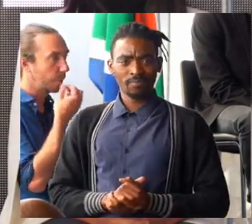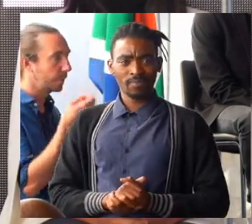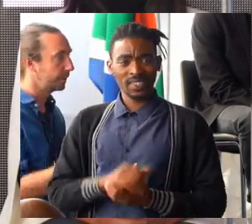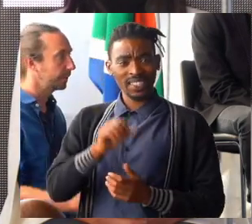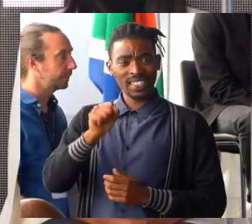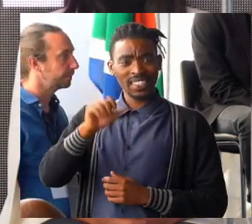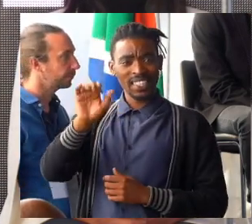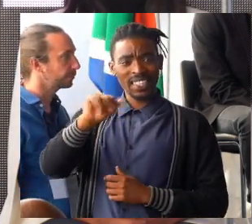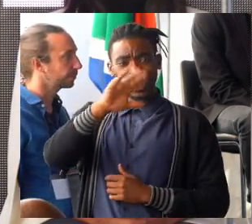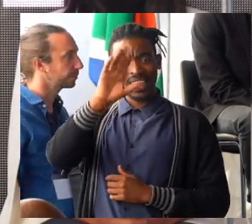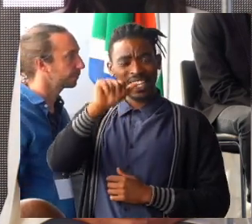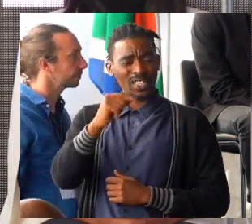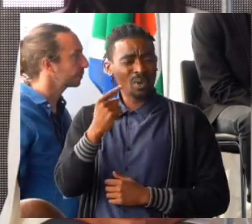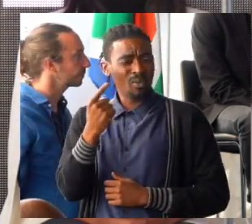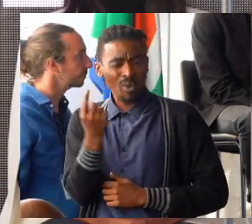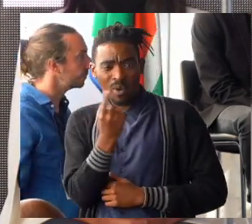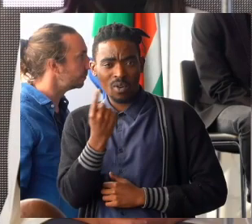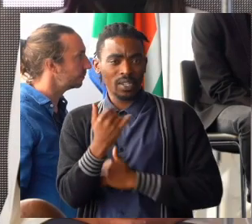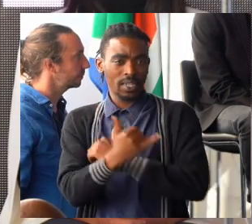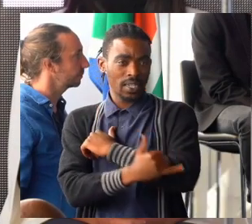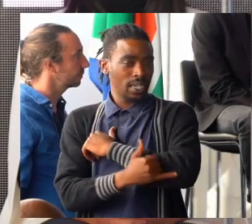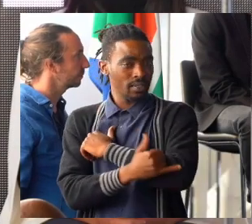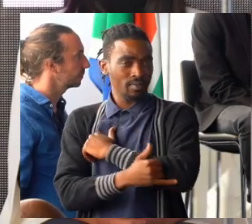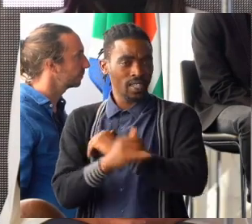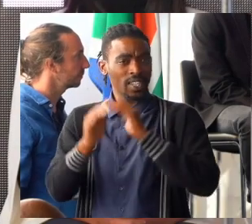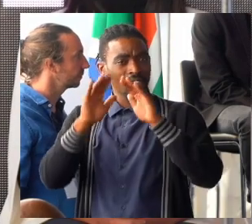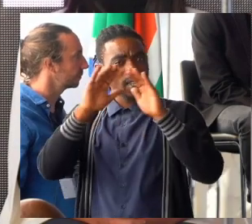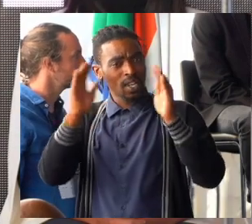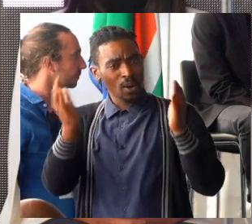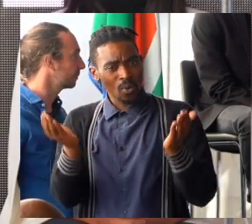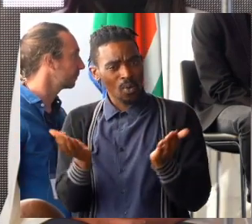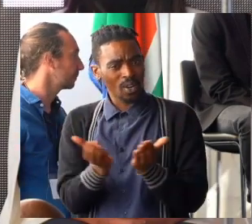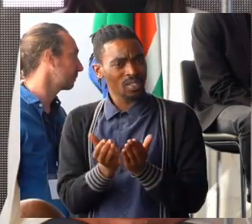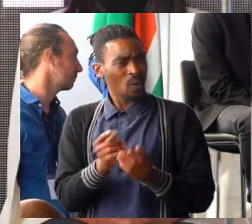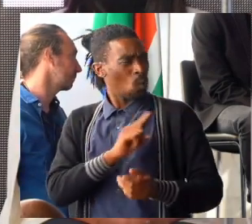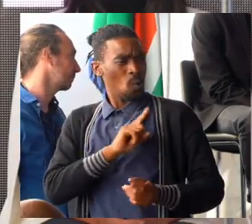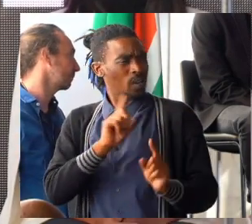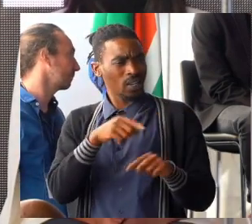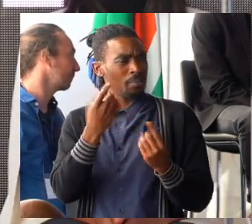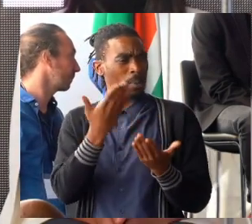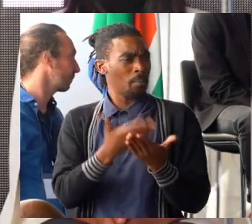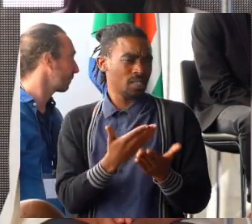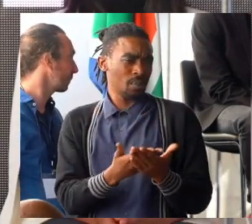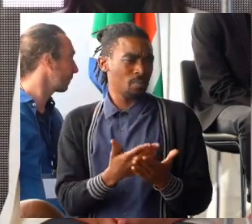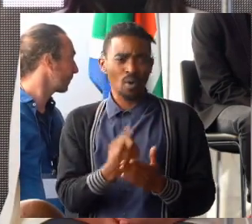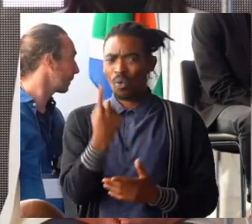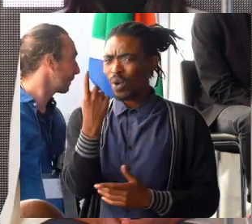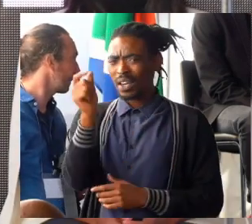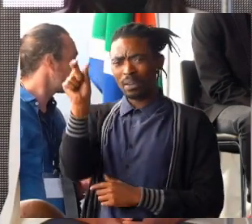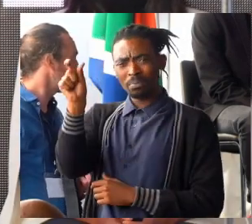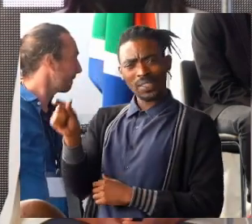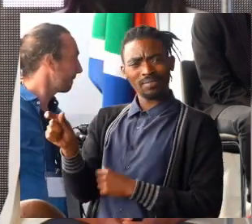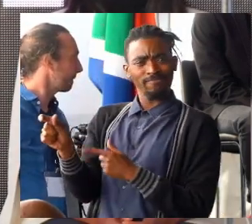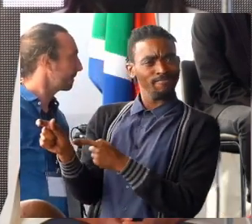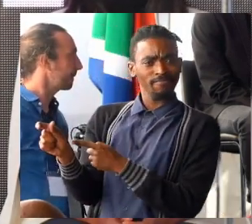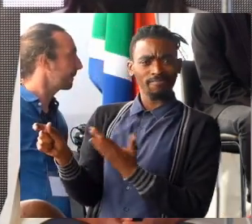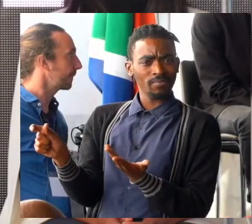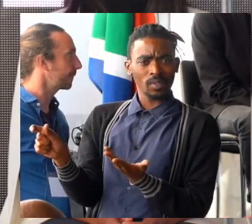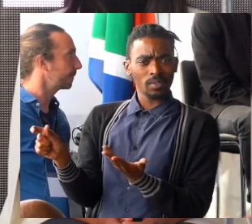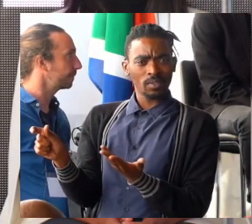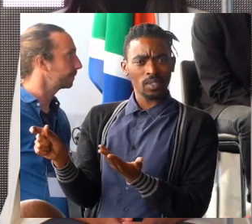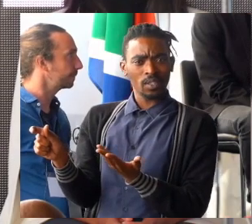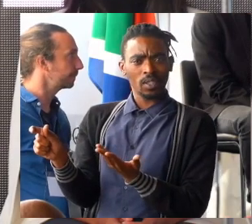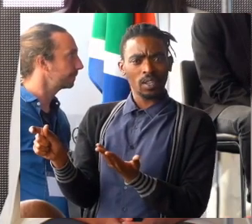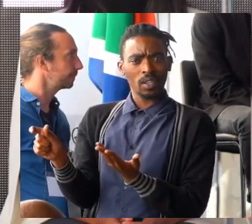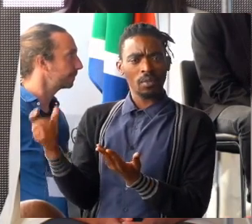the only country in the world where it may be possible for one person to be a mayor